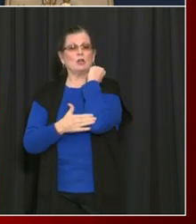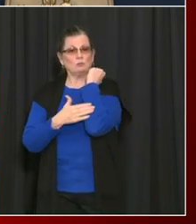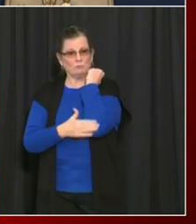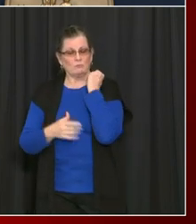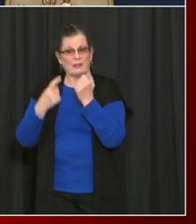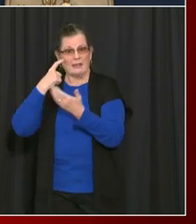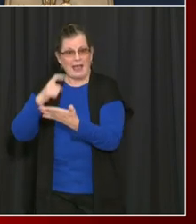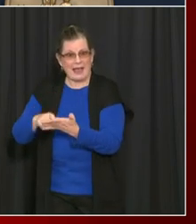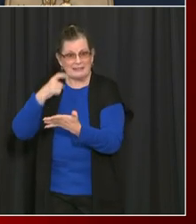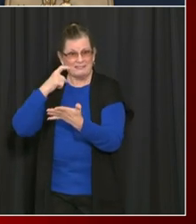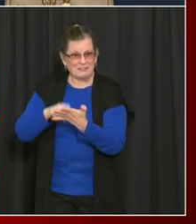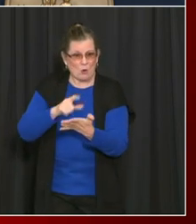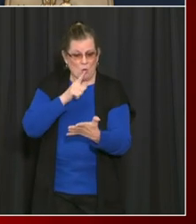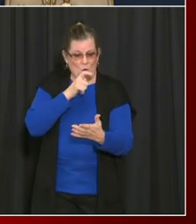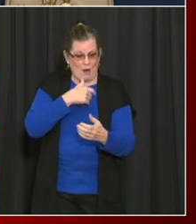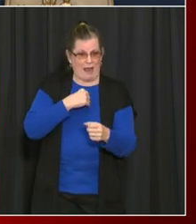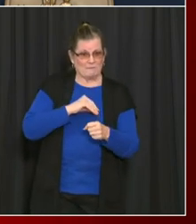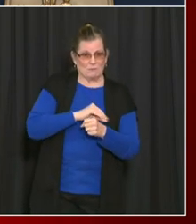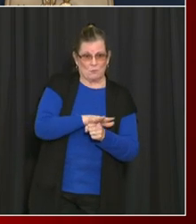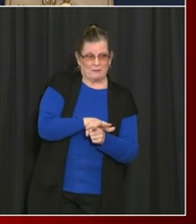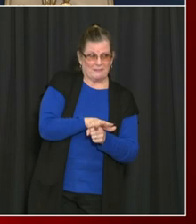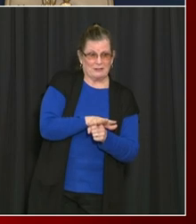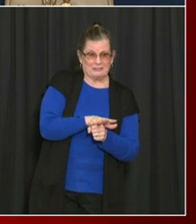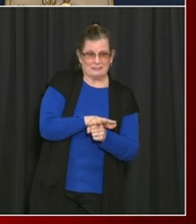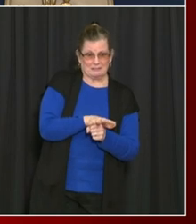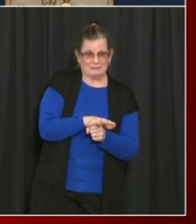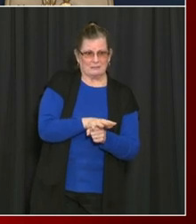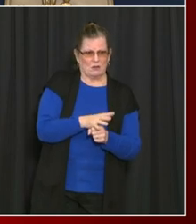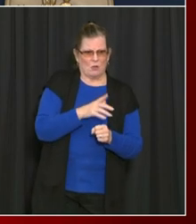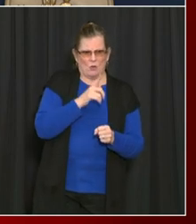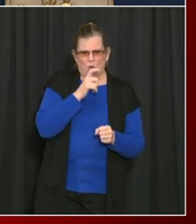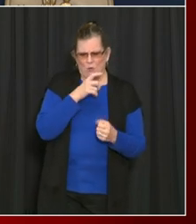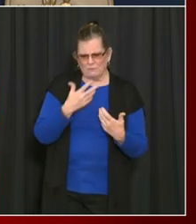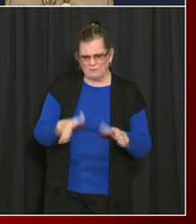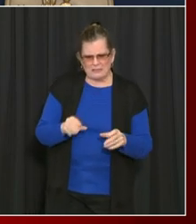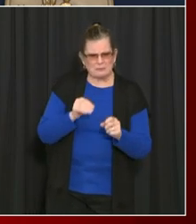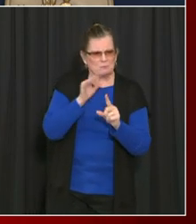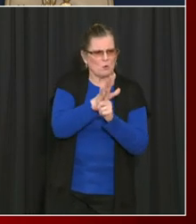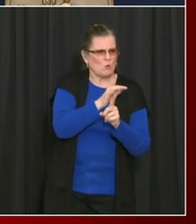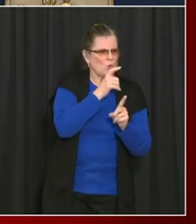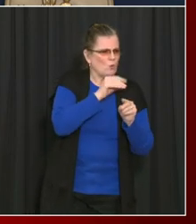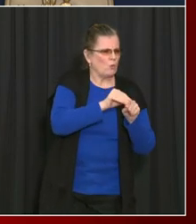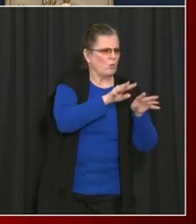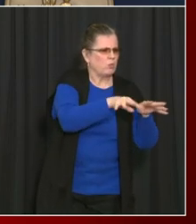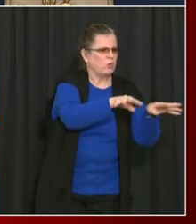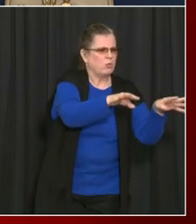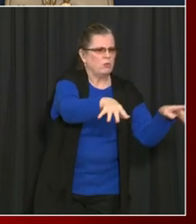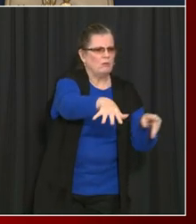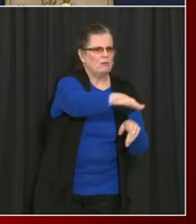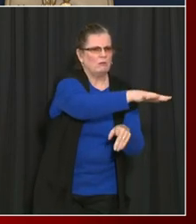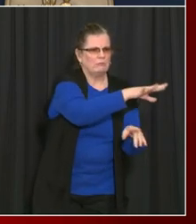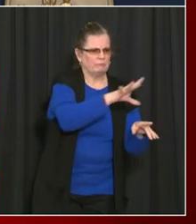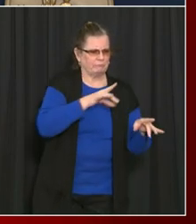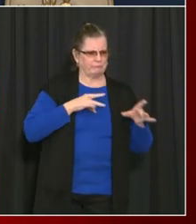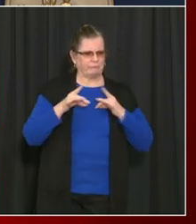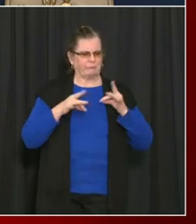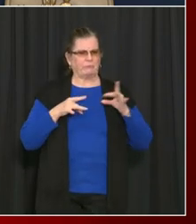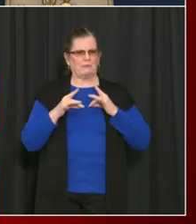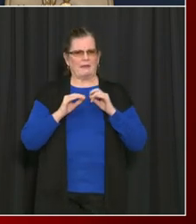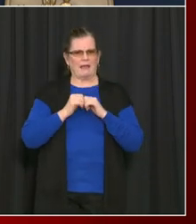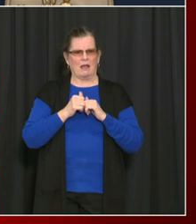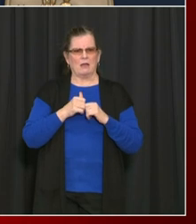who has COVID-19 or who has been exposed to COVID-19 and making sure those